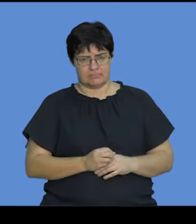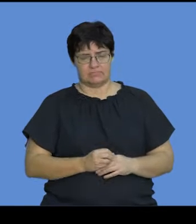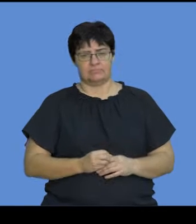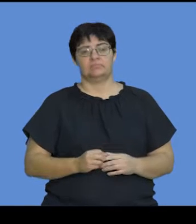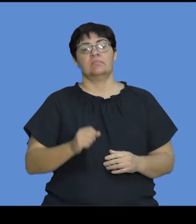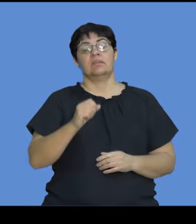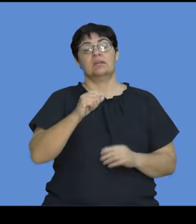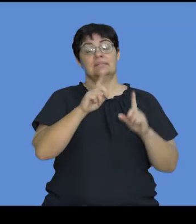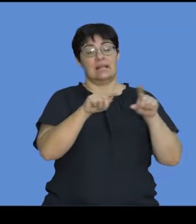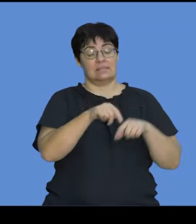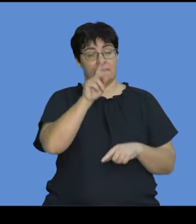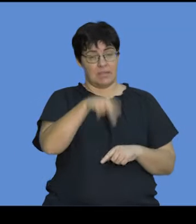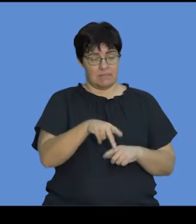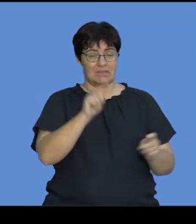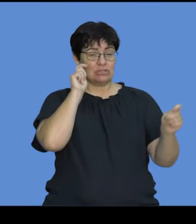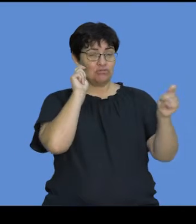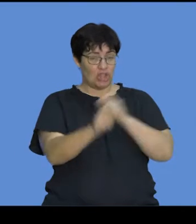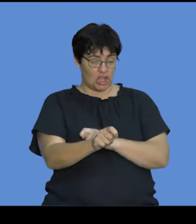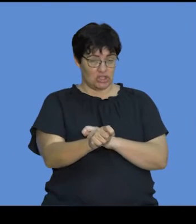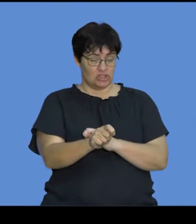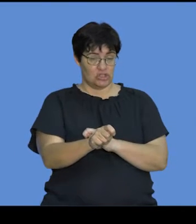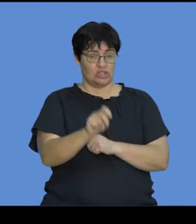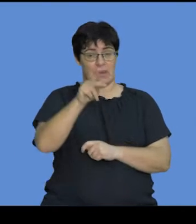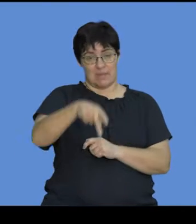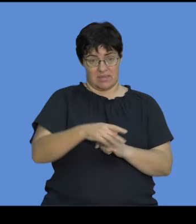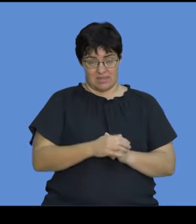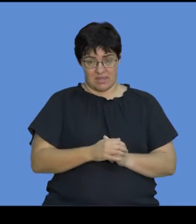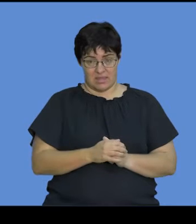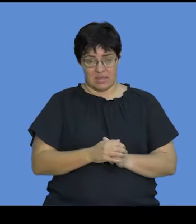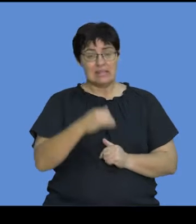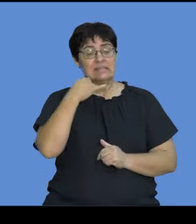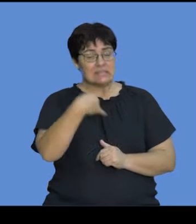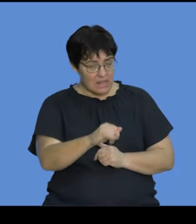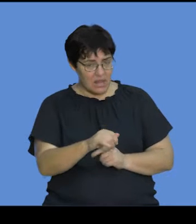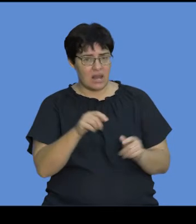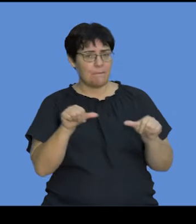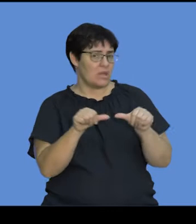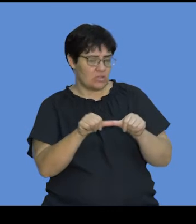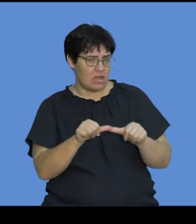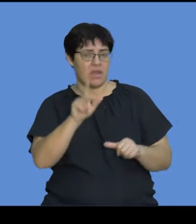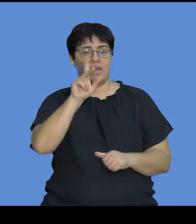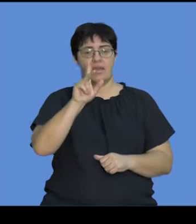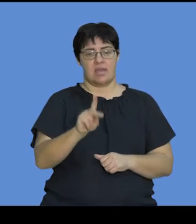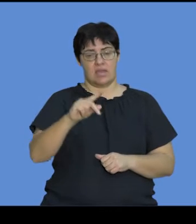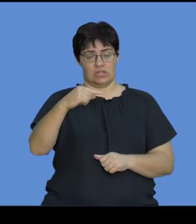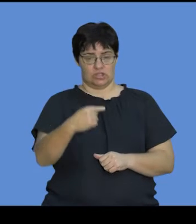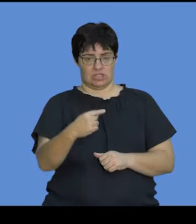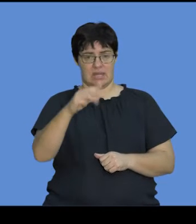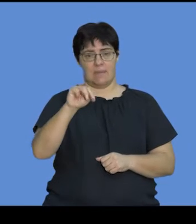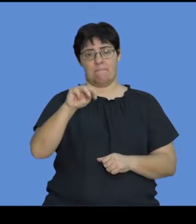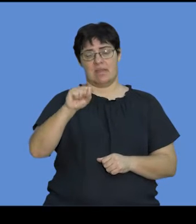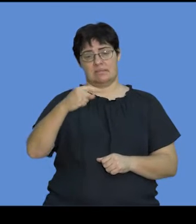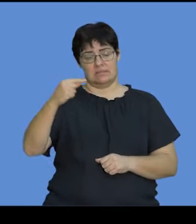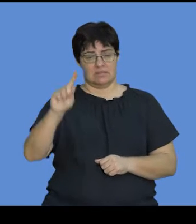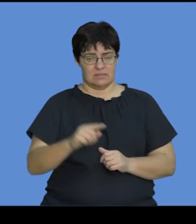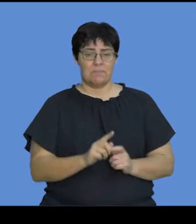P means change in momentum. It's still measured in kilogram meters per second. Just because it's changing